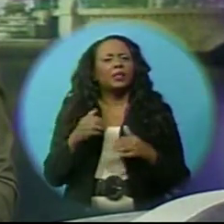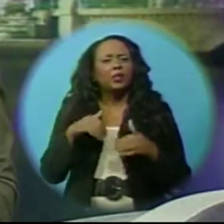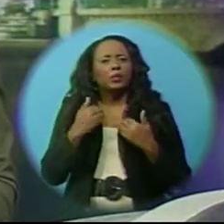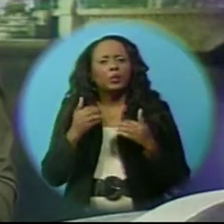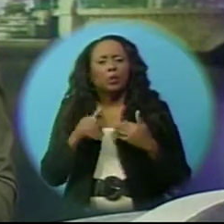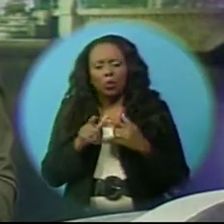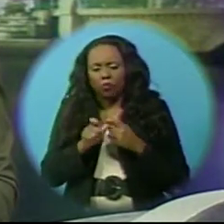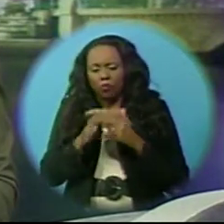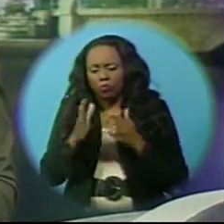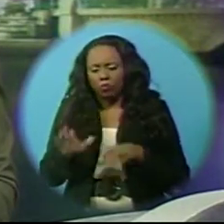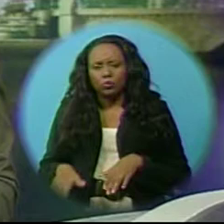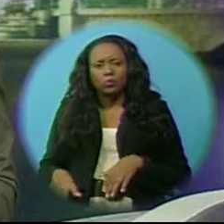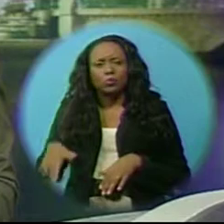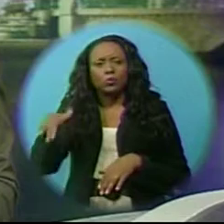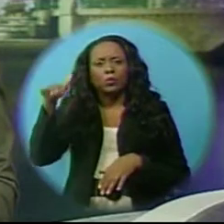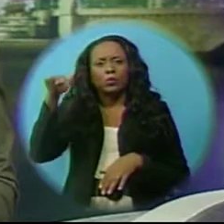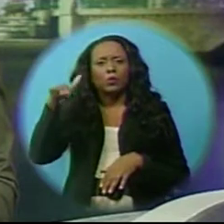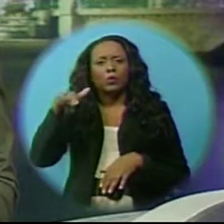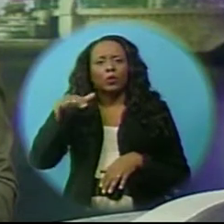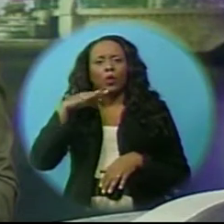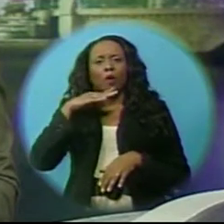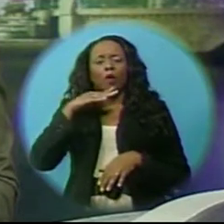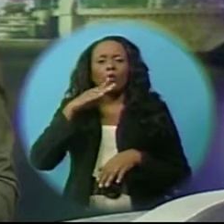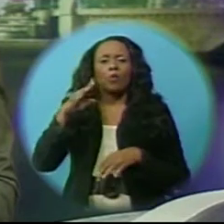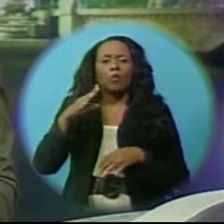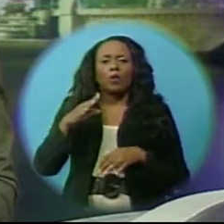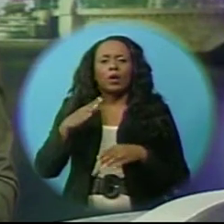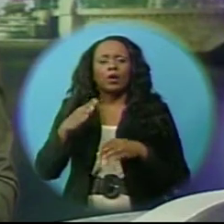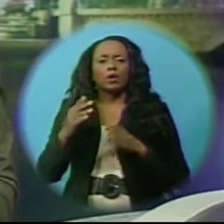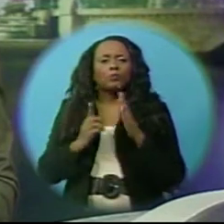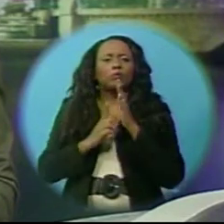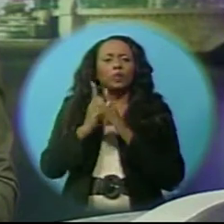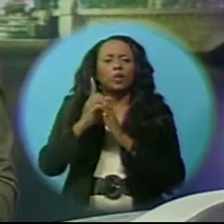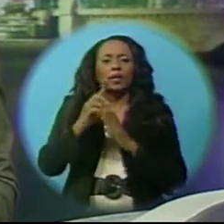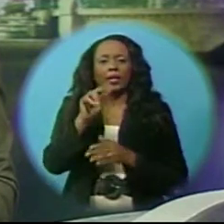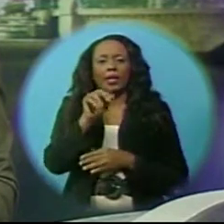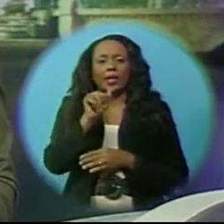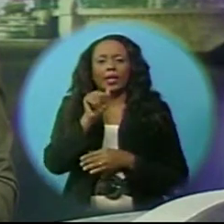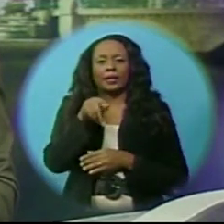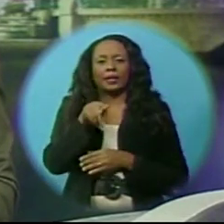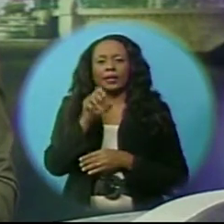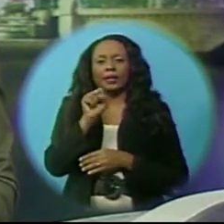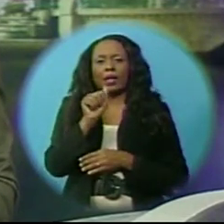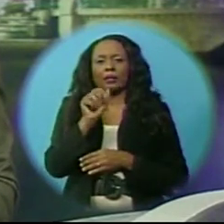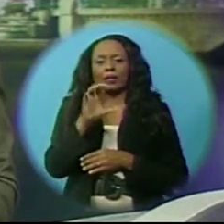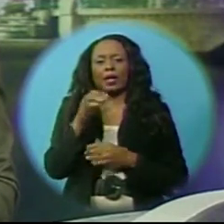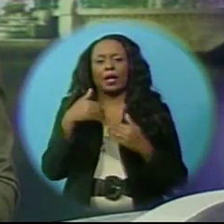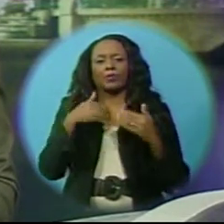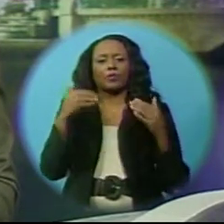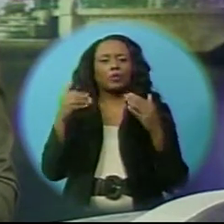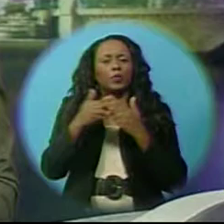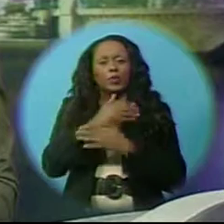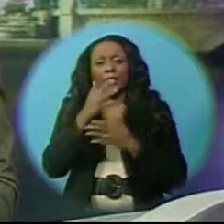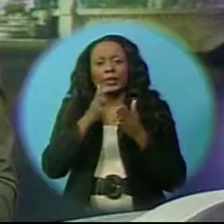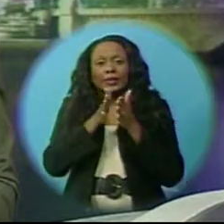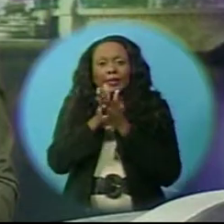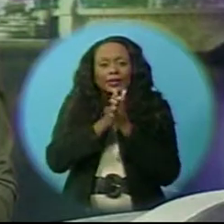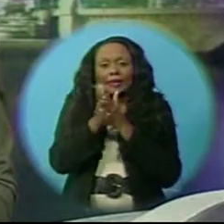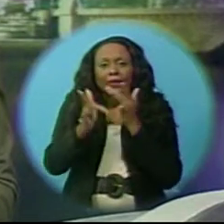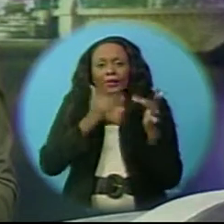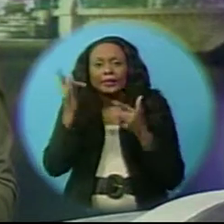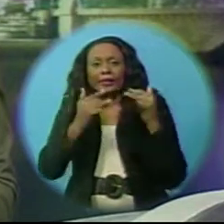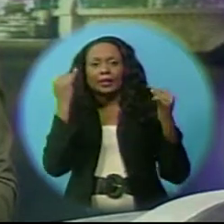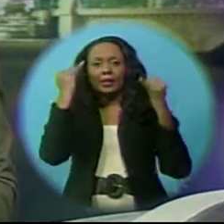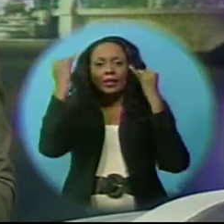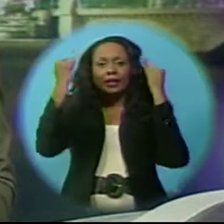aspire to make their mark on the international stage. In the light of this, Knapsack organizers have embarked on a new and exciting